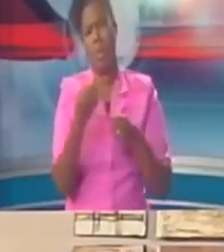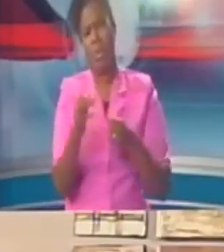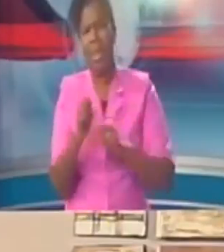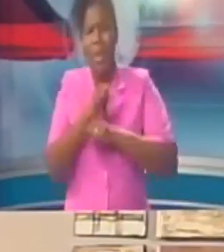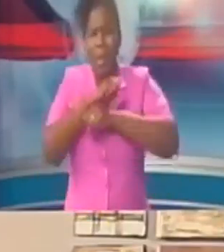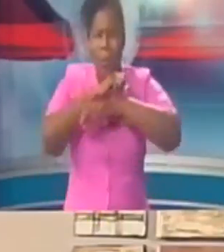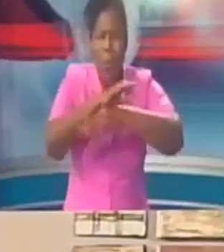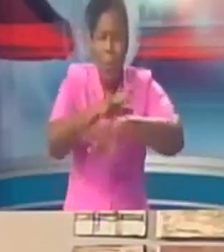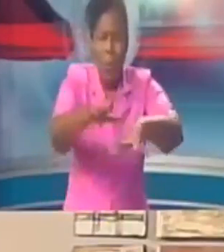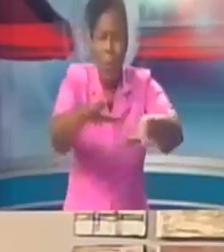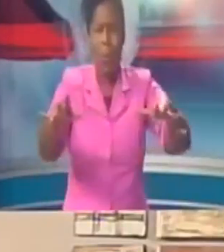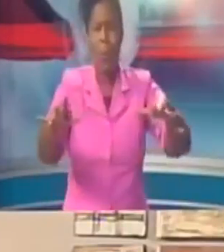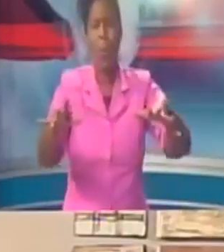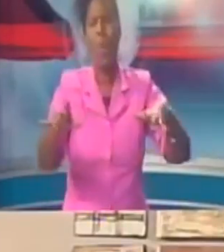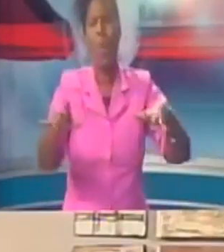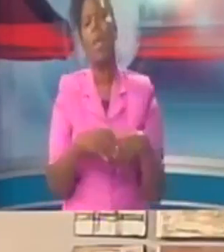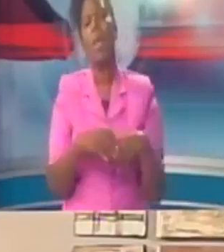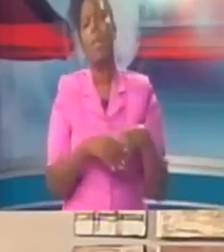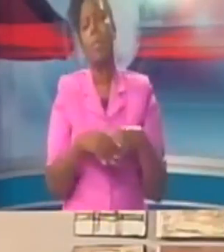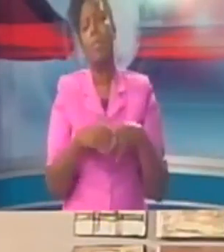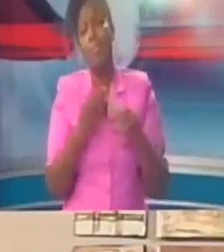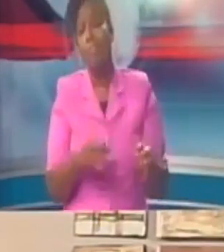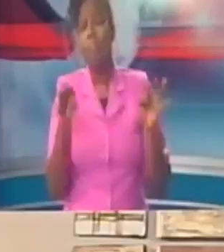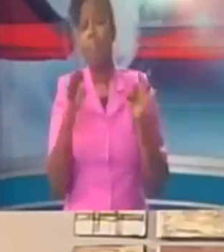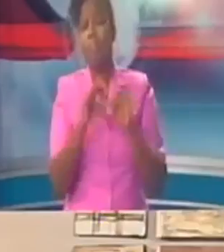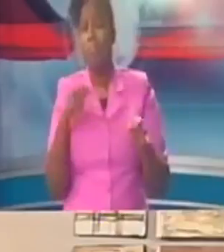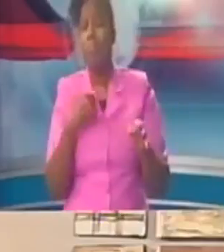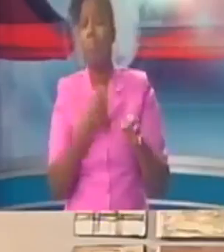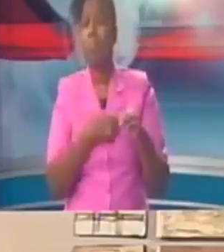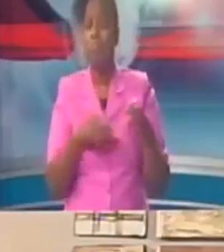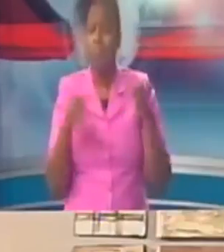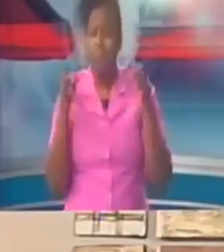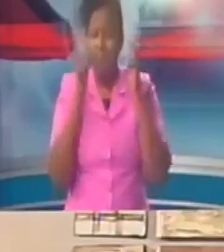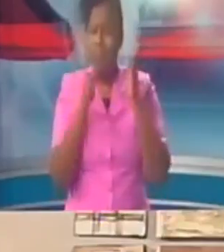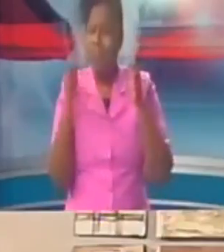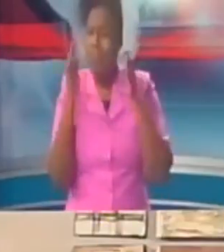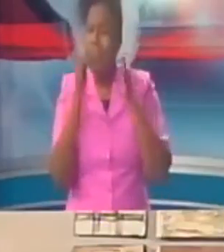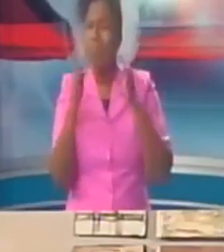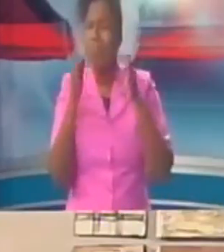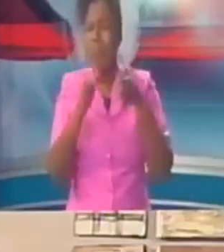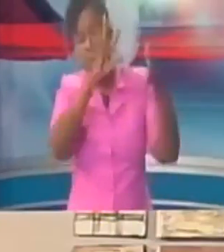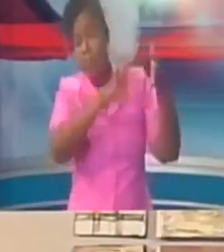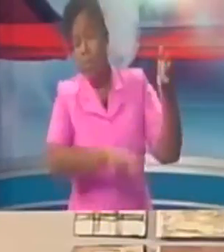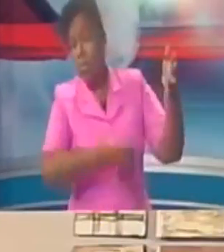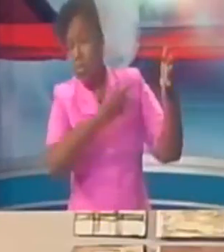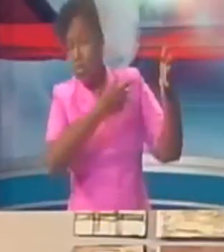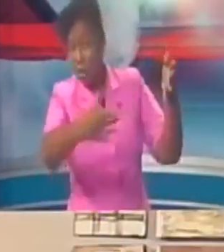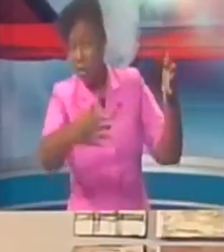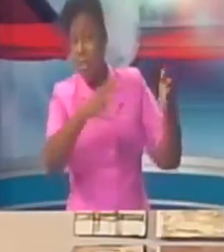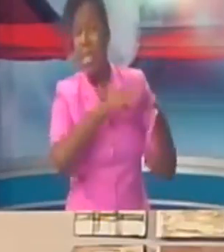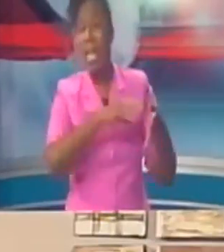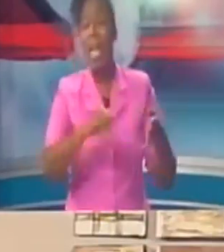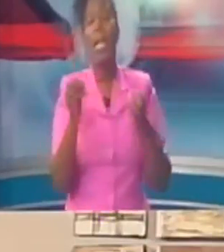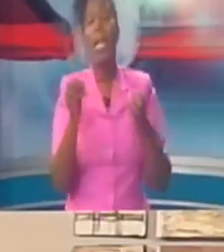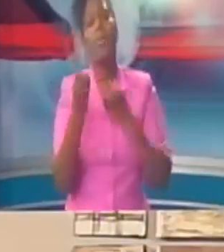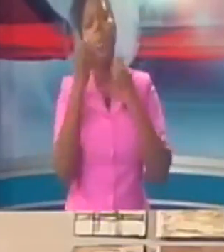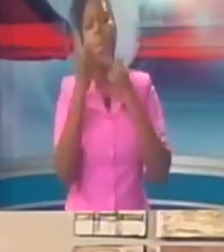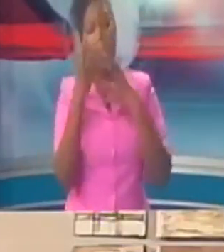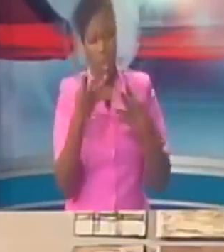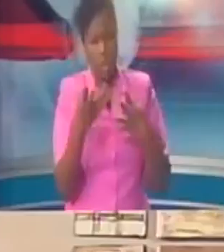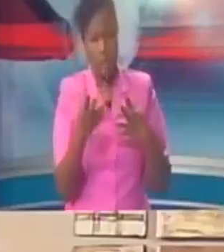is important for us to revisit some data and some graphs, which I will now ask to be put